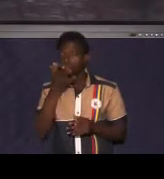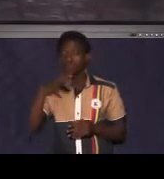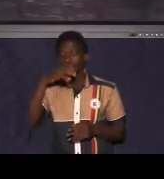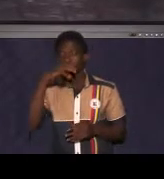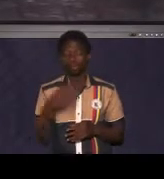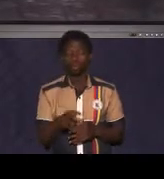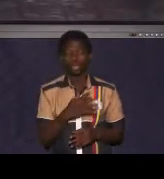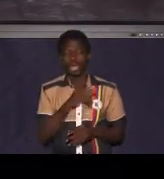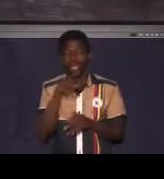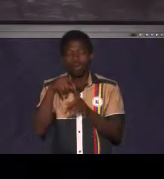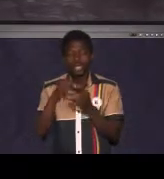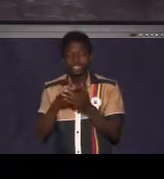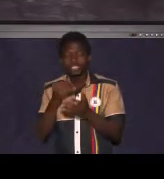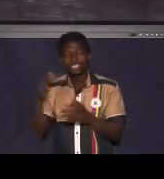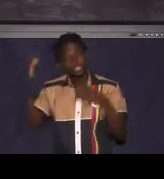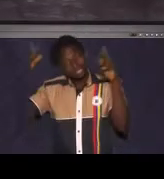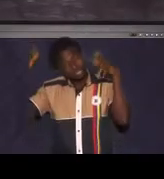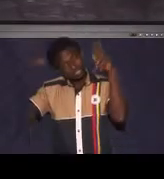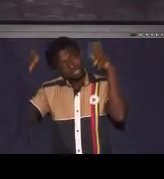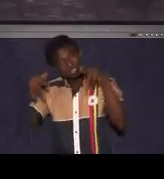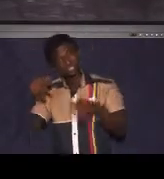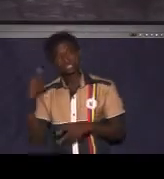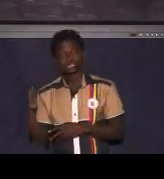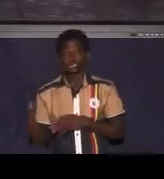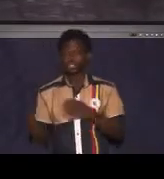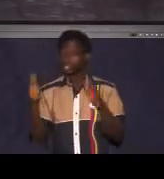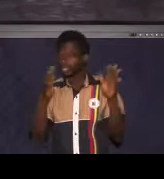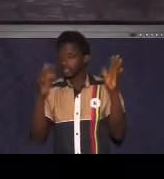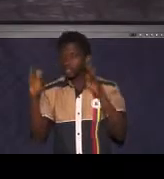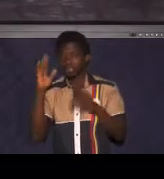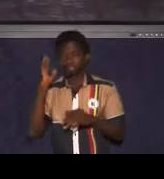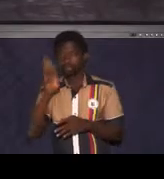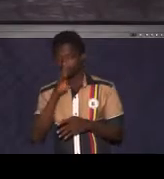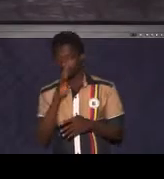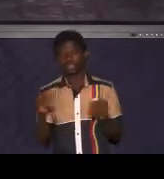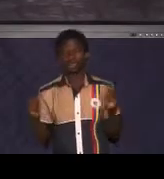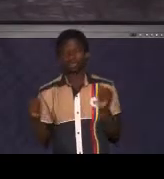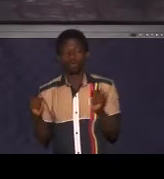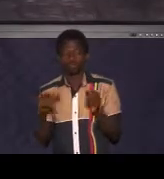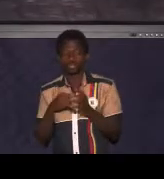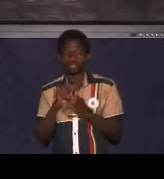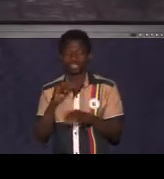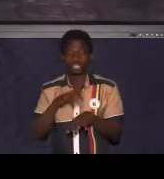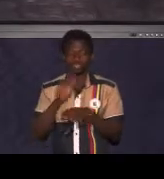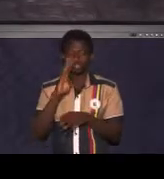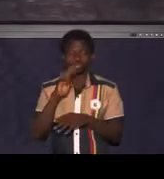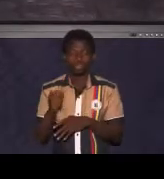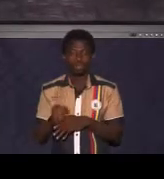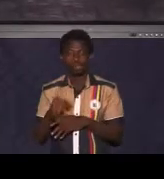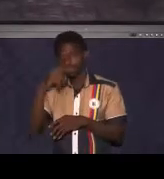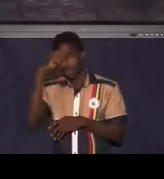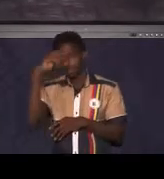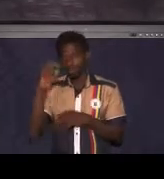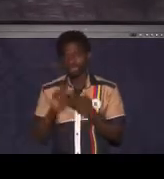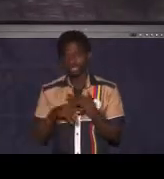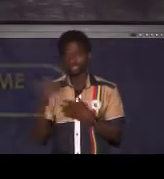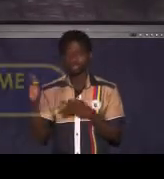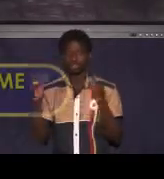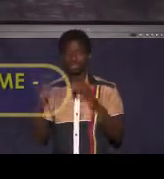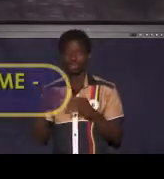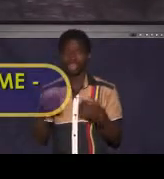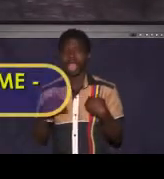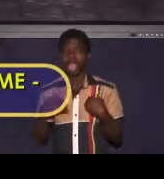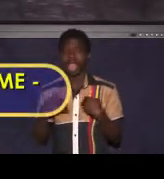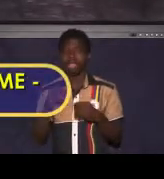raining, you see that the breeze, the air will be somehow cold. So air is affected by temperature. Now, having looked at